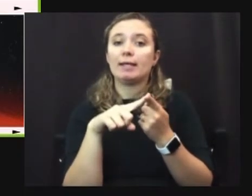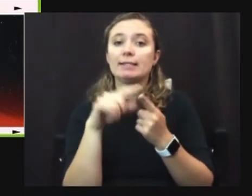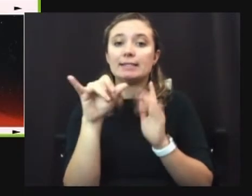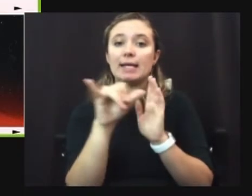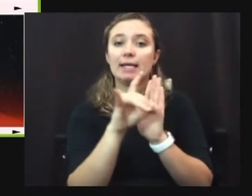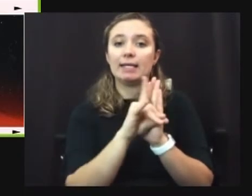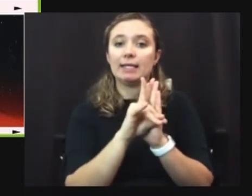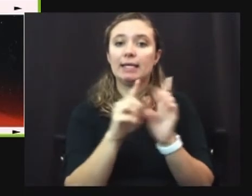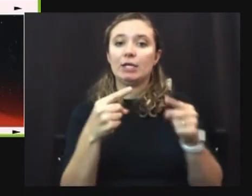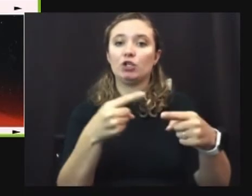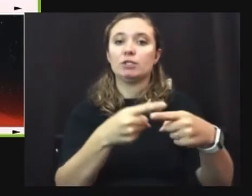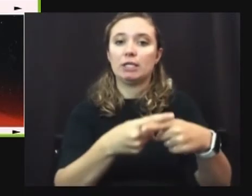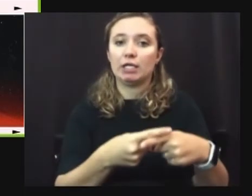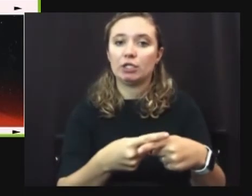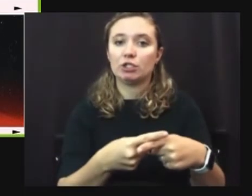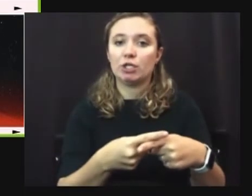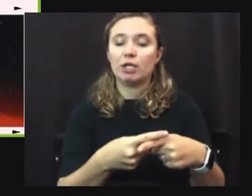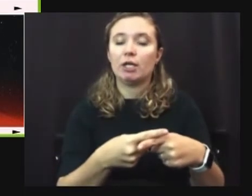you are not